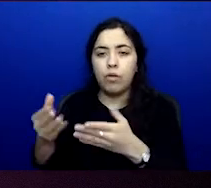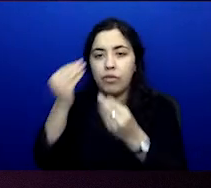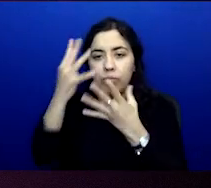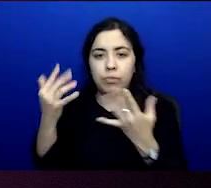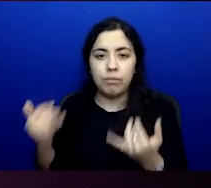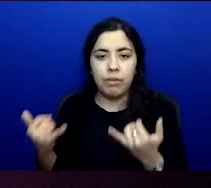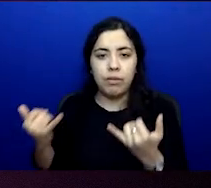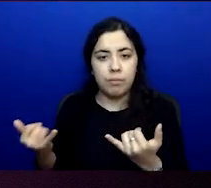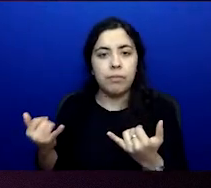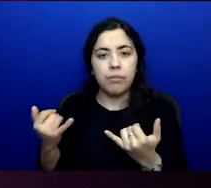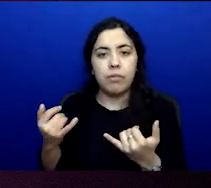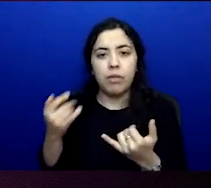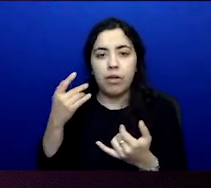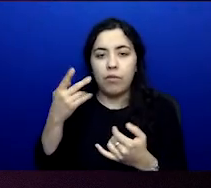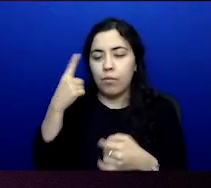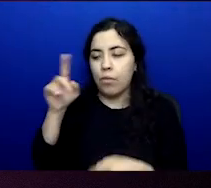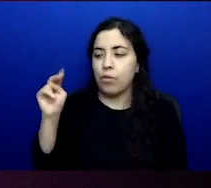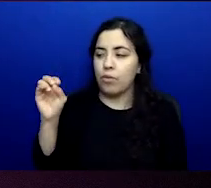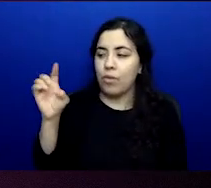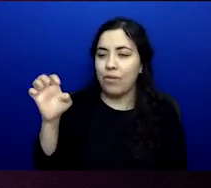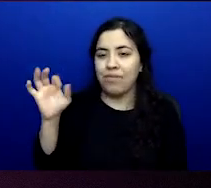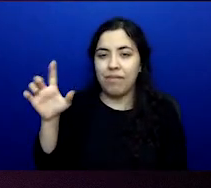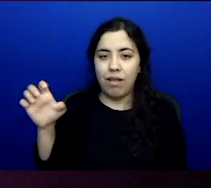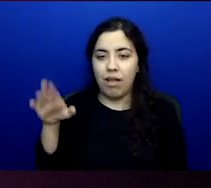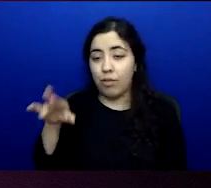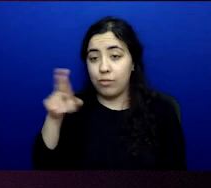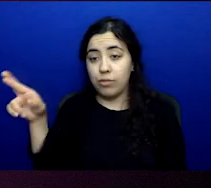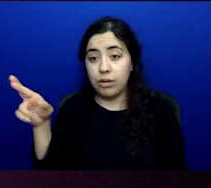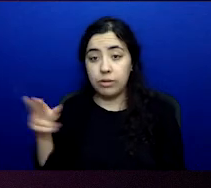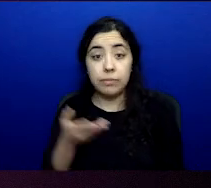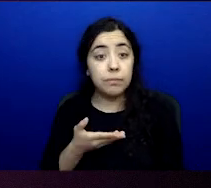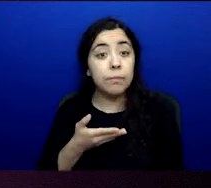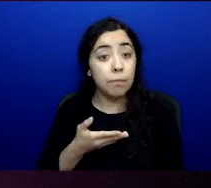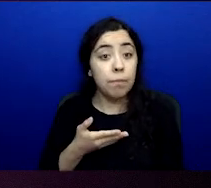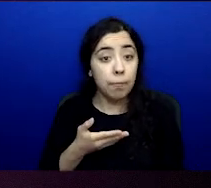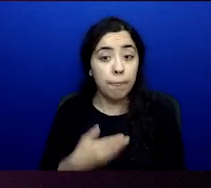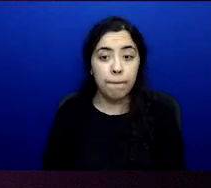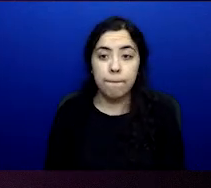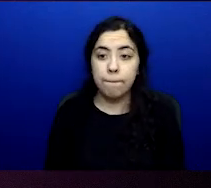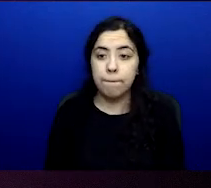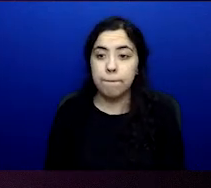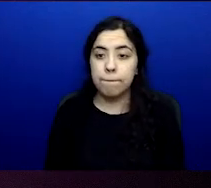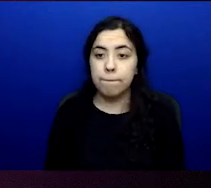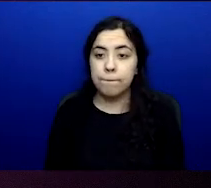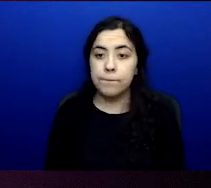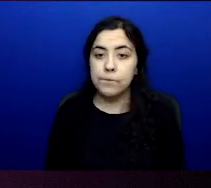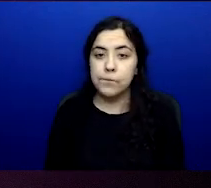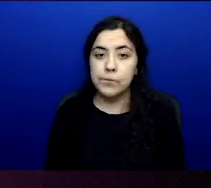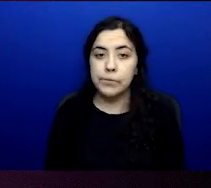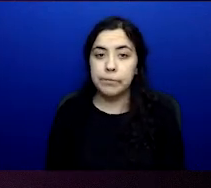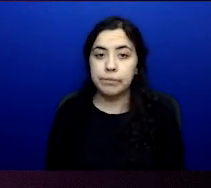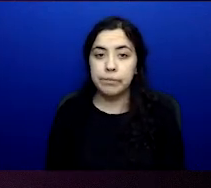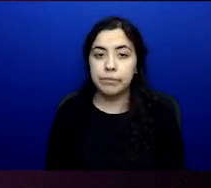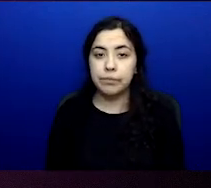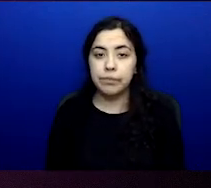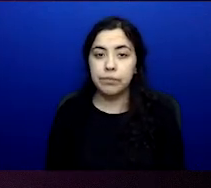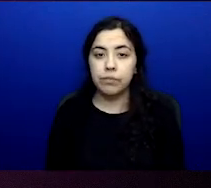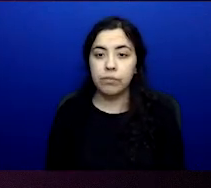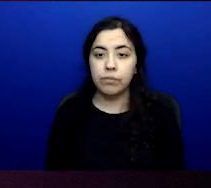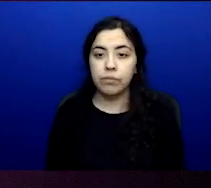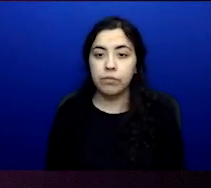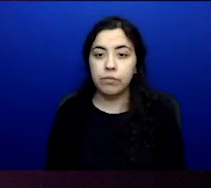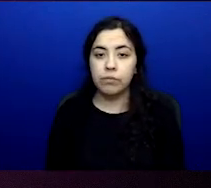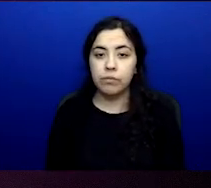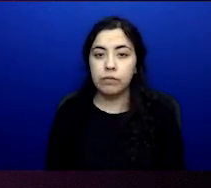the metadata panel on the right. Okay, so,